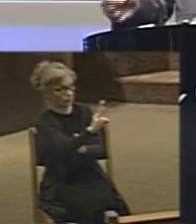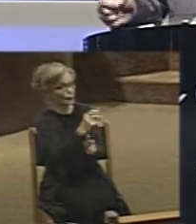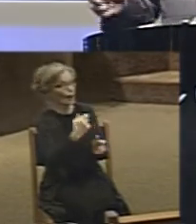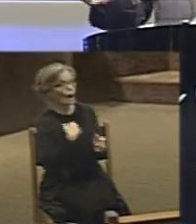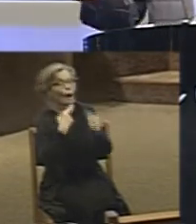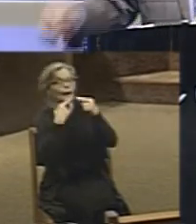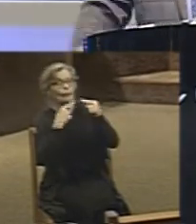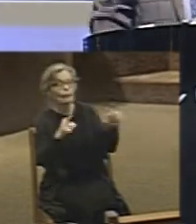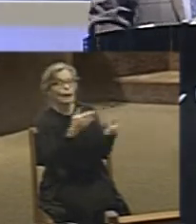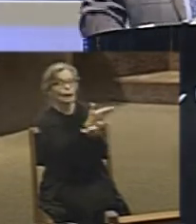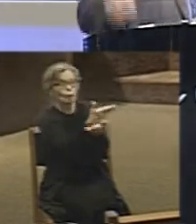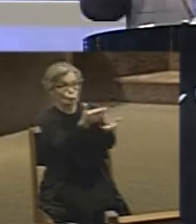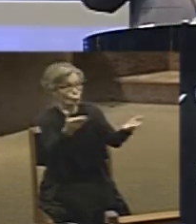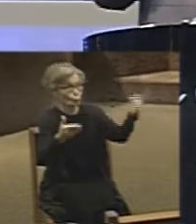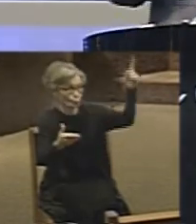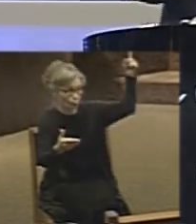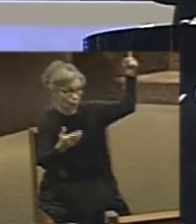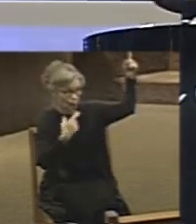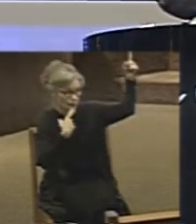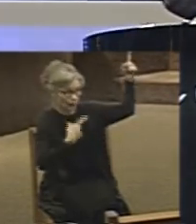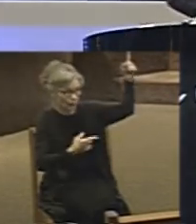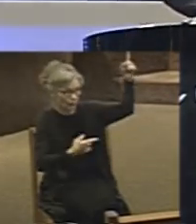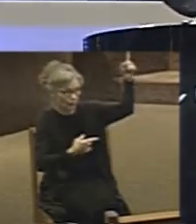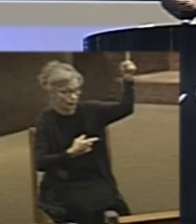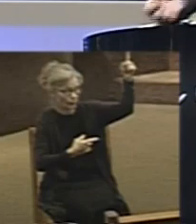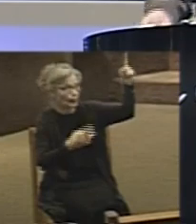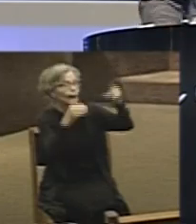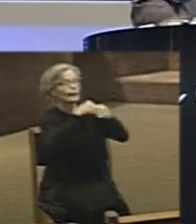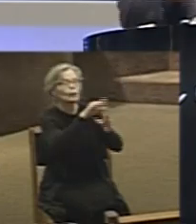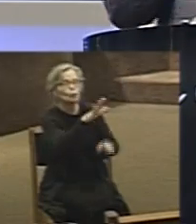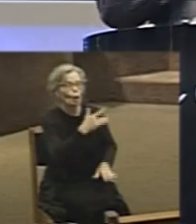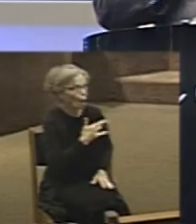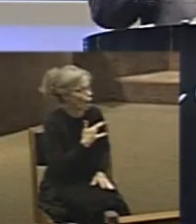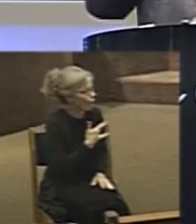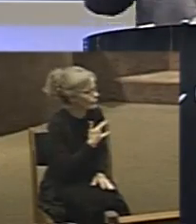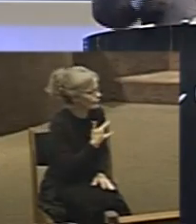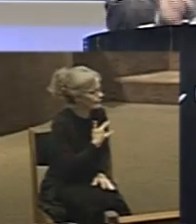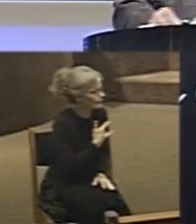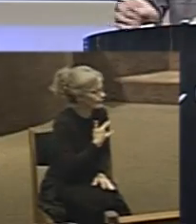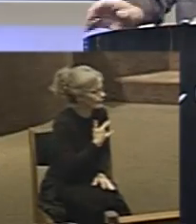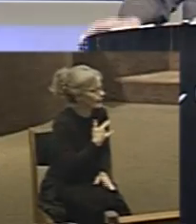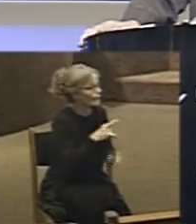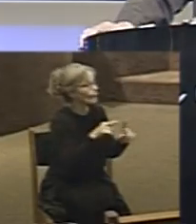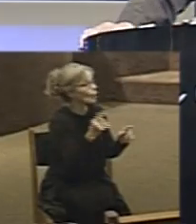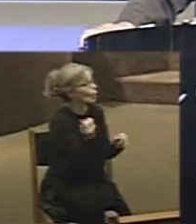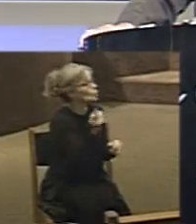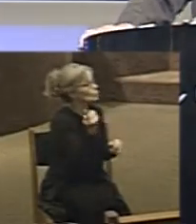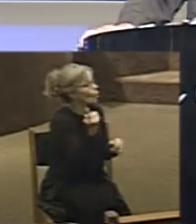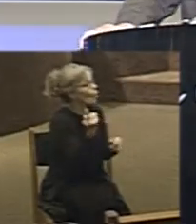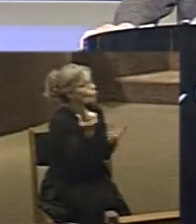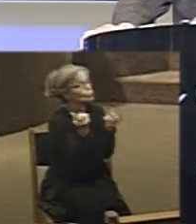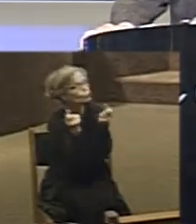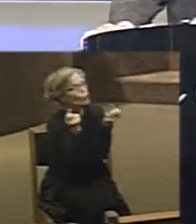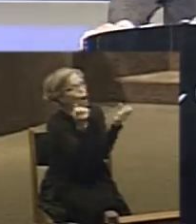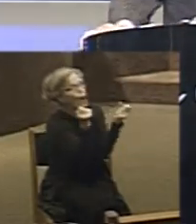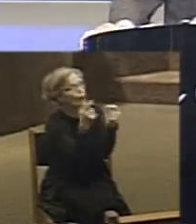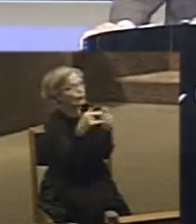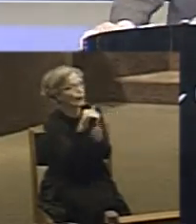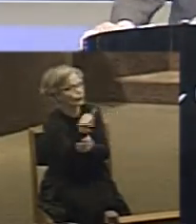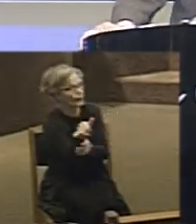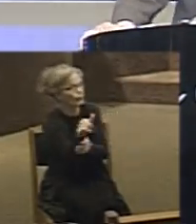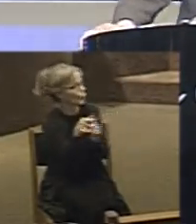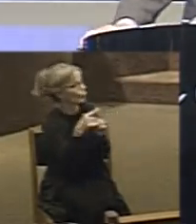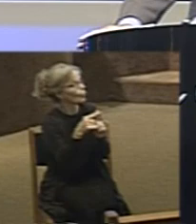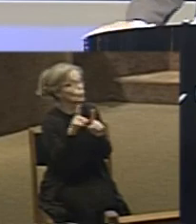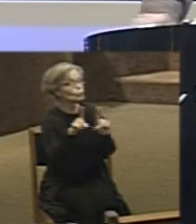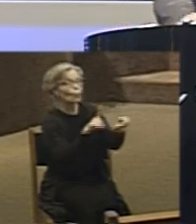in thine heart. But he said, you don't just want these words to be in your heart. Thou shalt talk of them when you sit in your house and when you walk